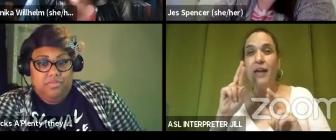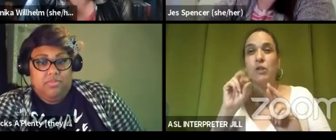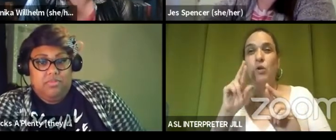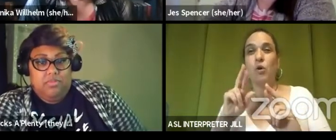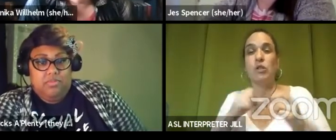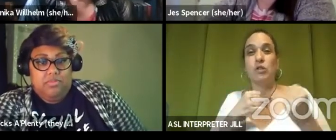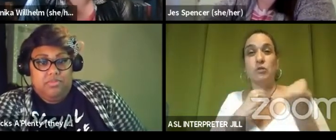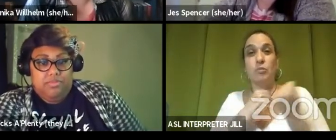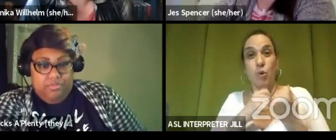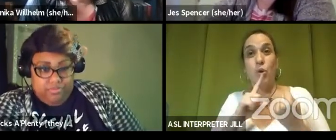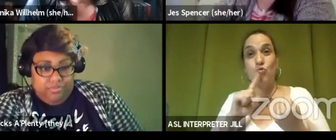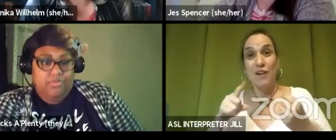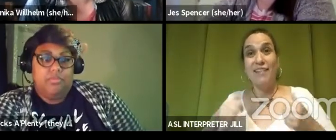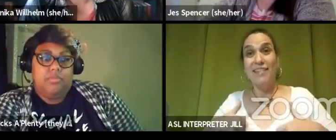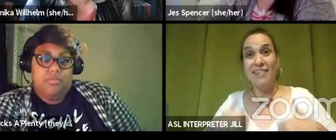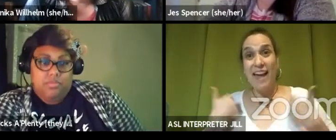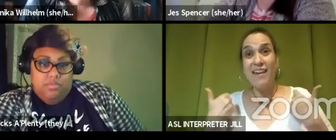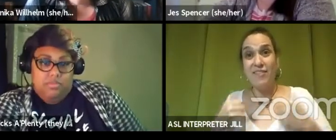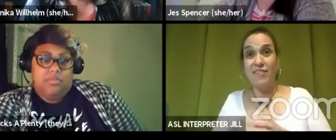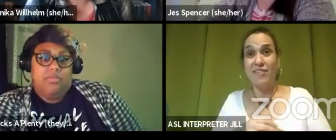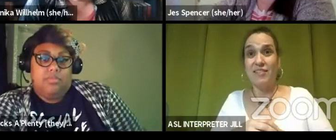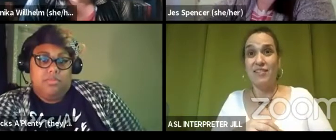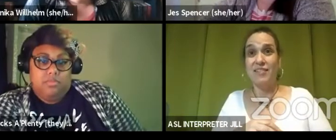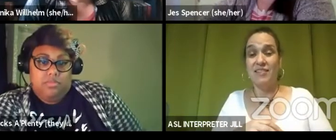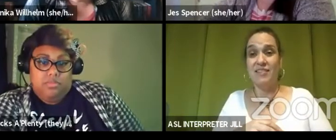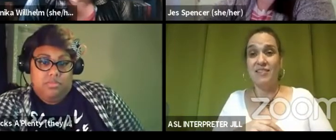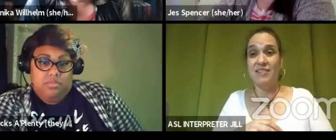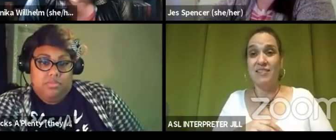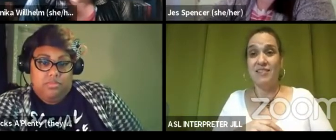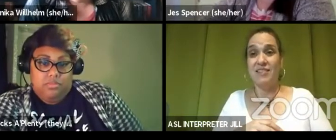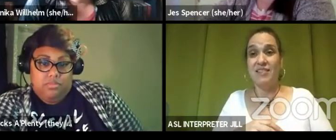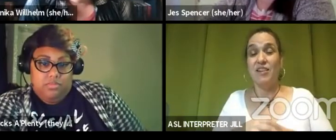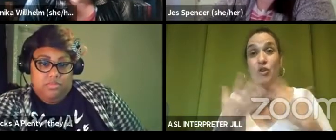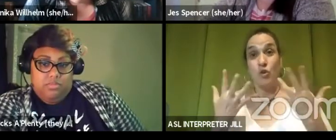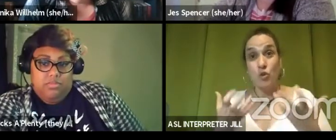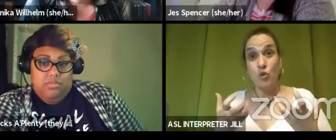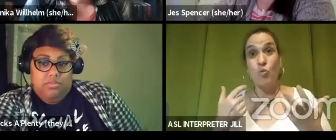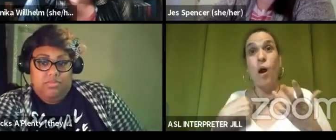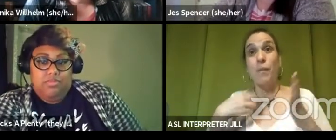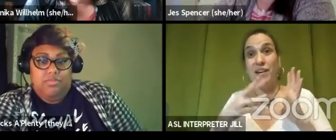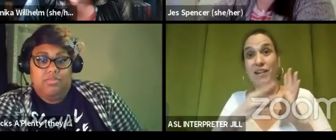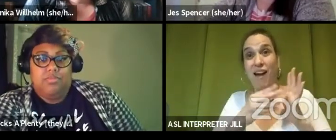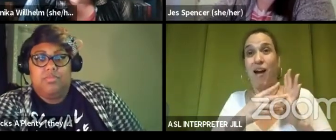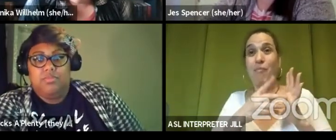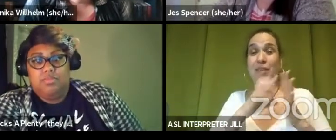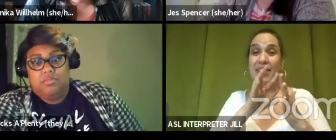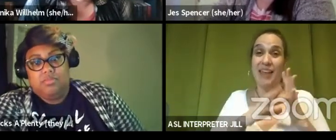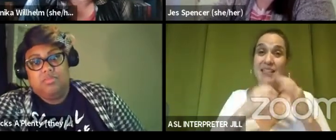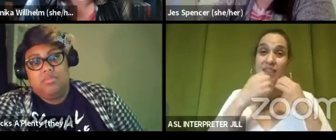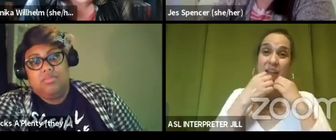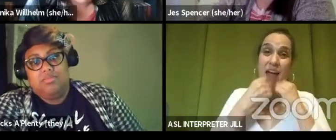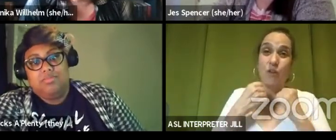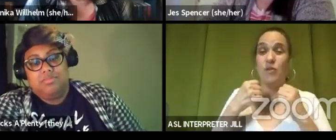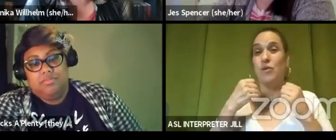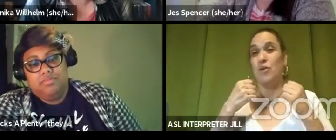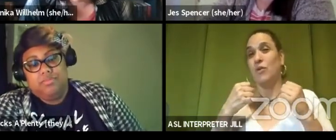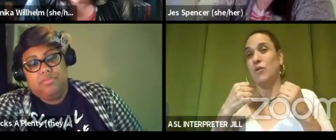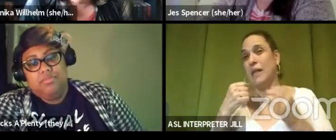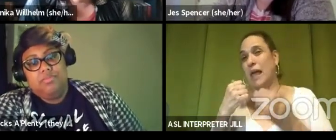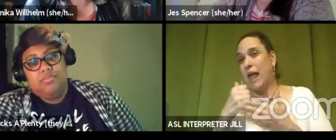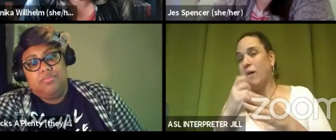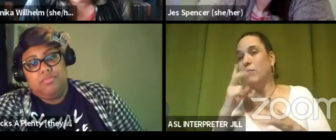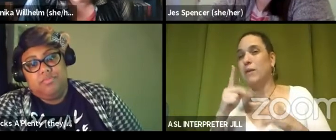for real life, where it's like, you want me to emulate these things and ask, make people ask questions and